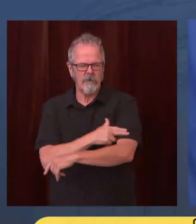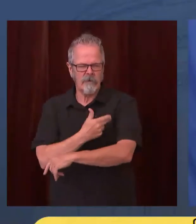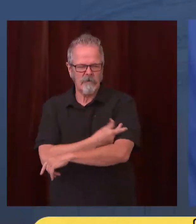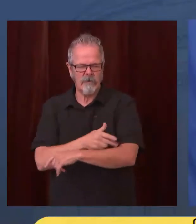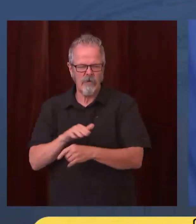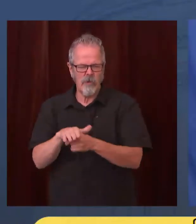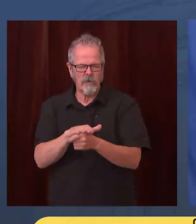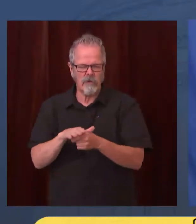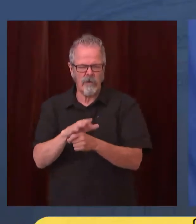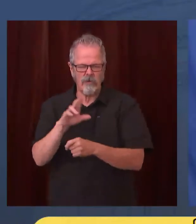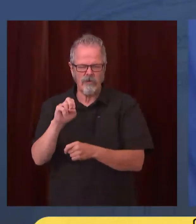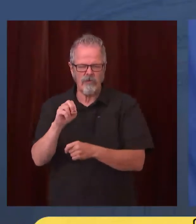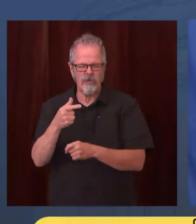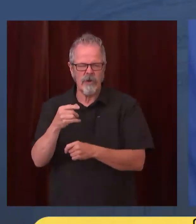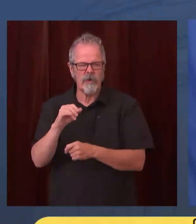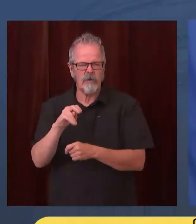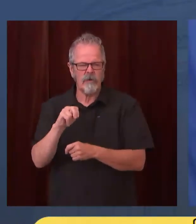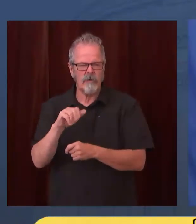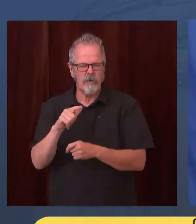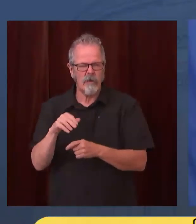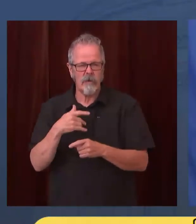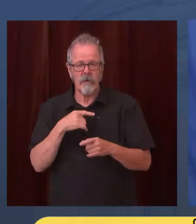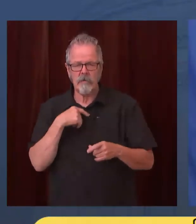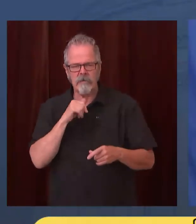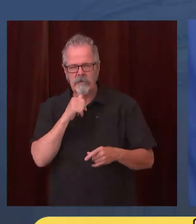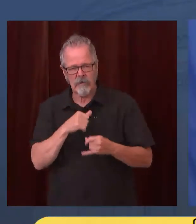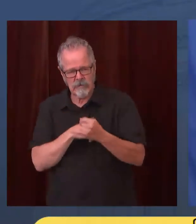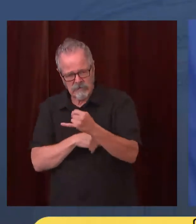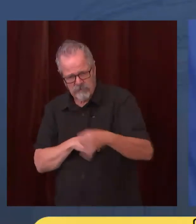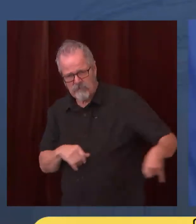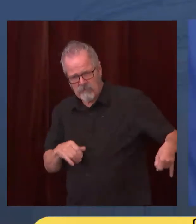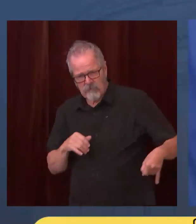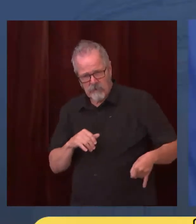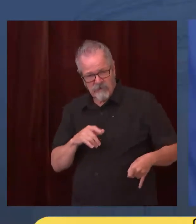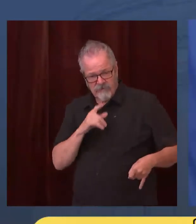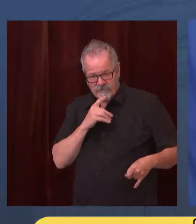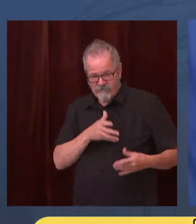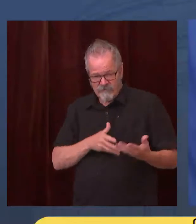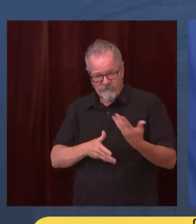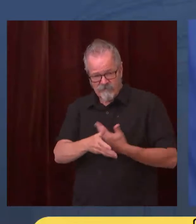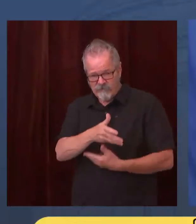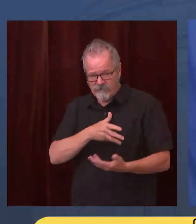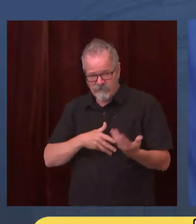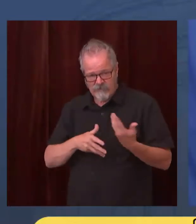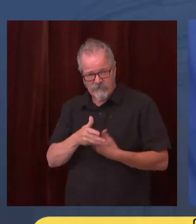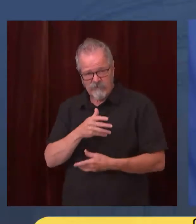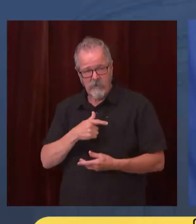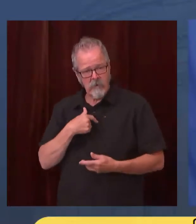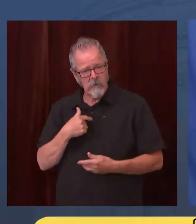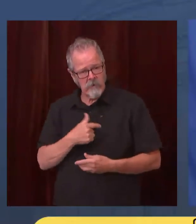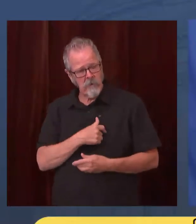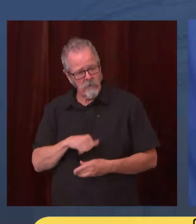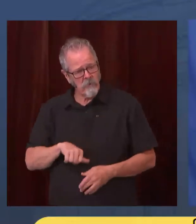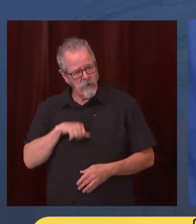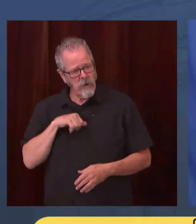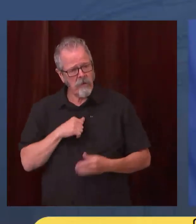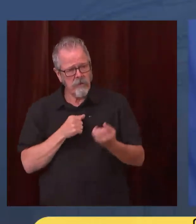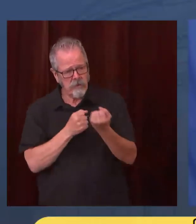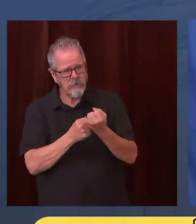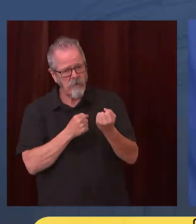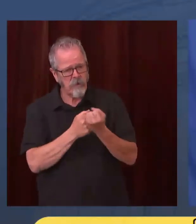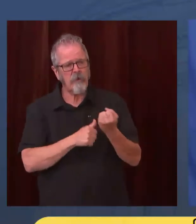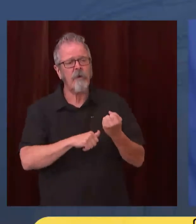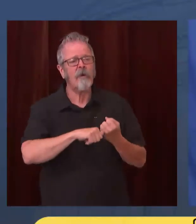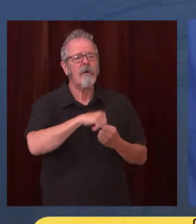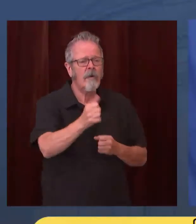what our hospital healthcare system have done from a regional standpoint of supporting other states. Absolutely, that's a critical need that